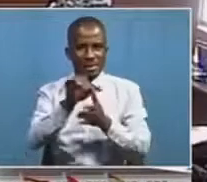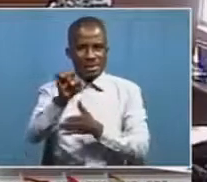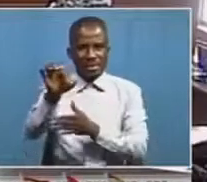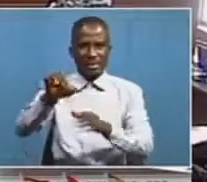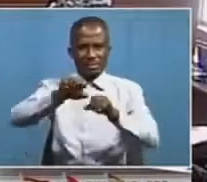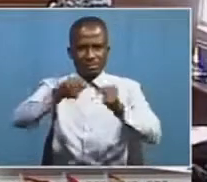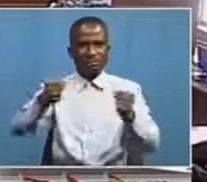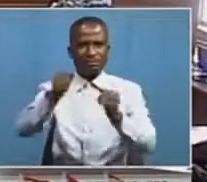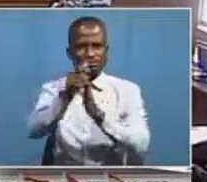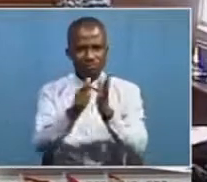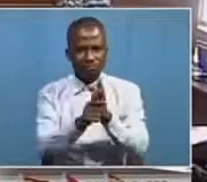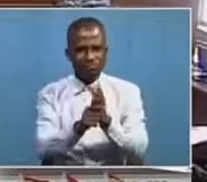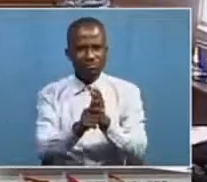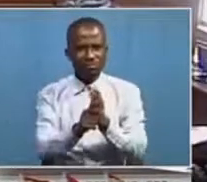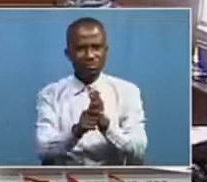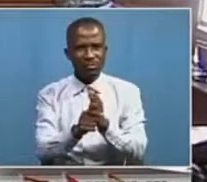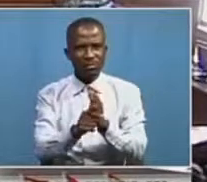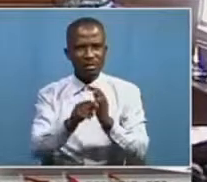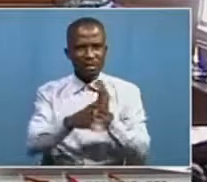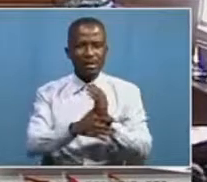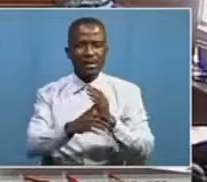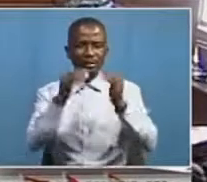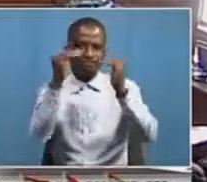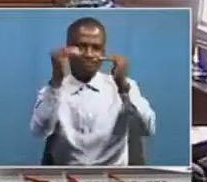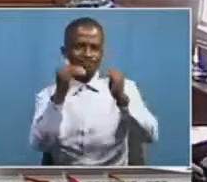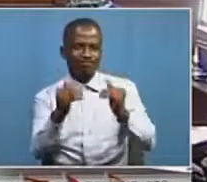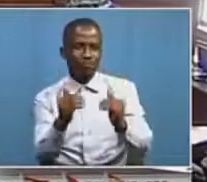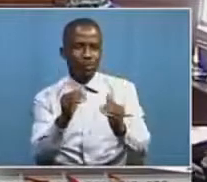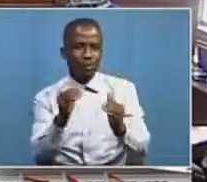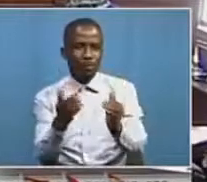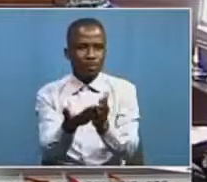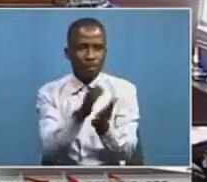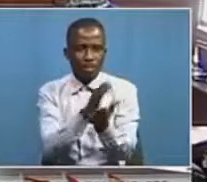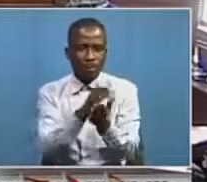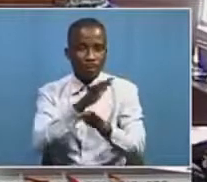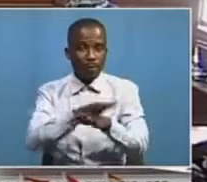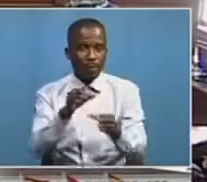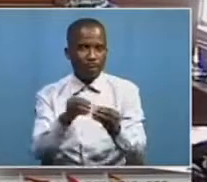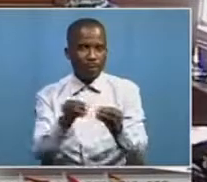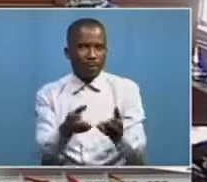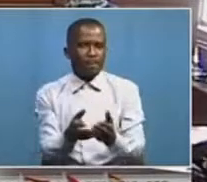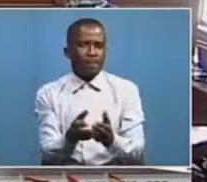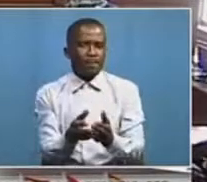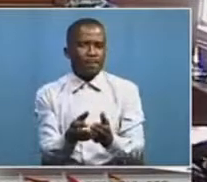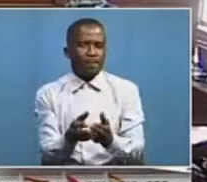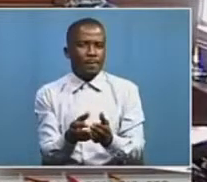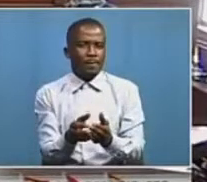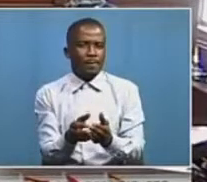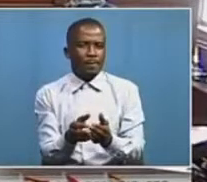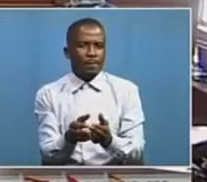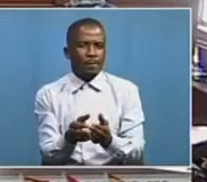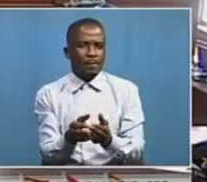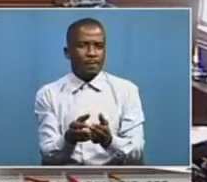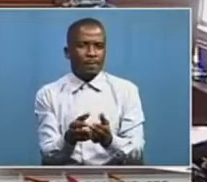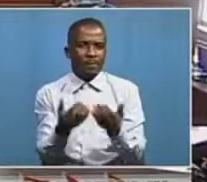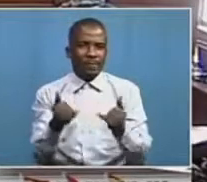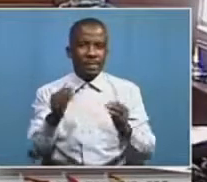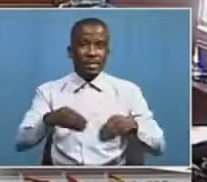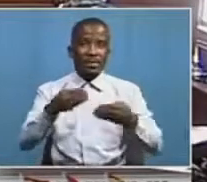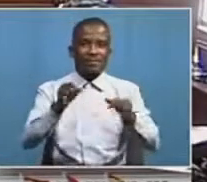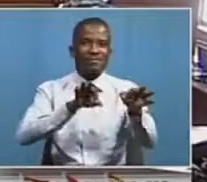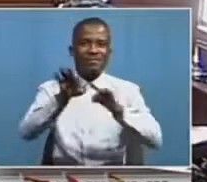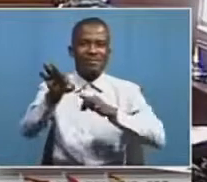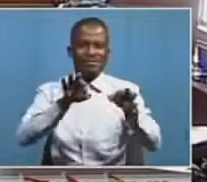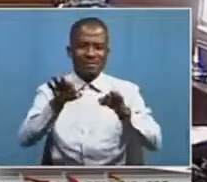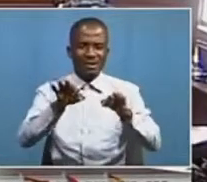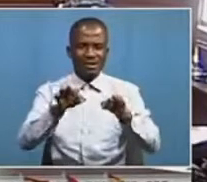the petitioner sought the release under paragraphs 3A to F of his petition, which provides,